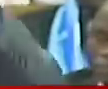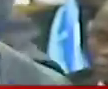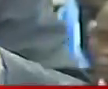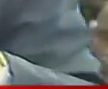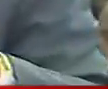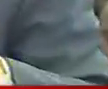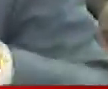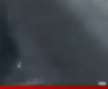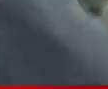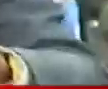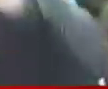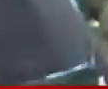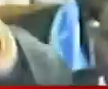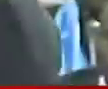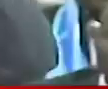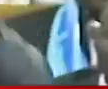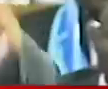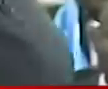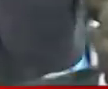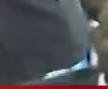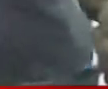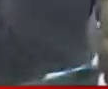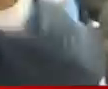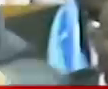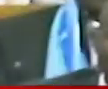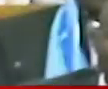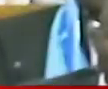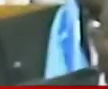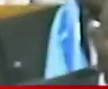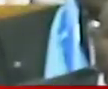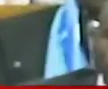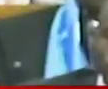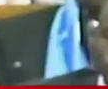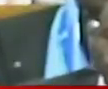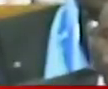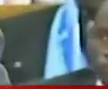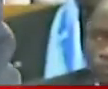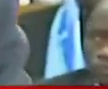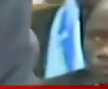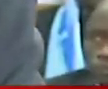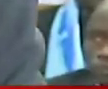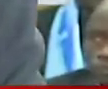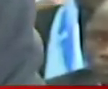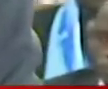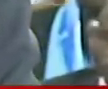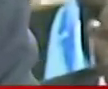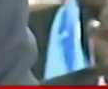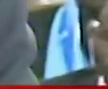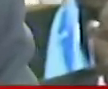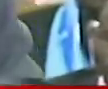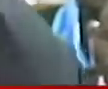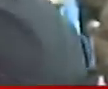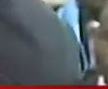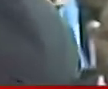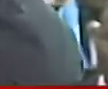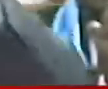time, you cannot stop that which God has purposed. Hear me, Kenyans.